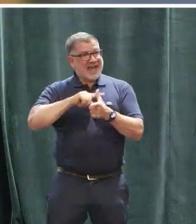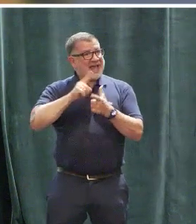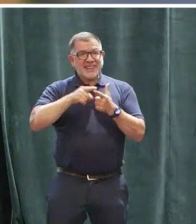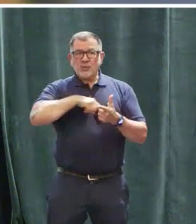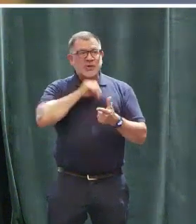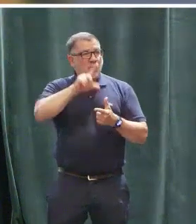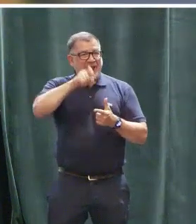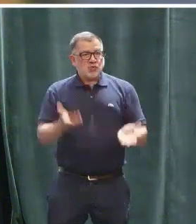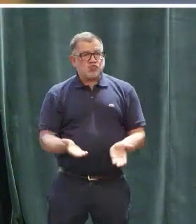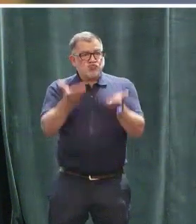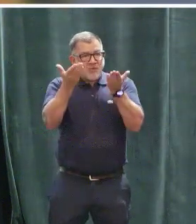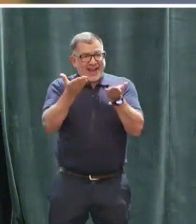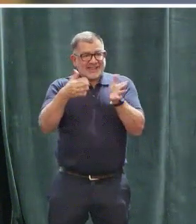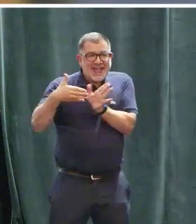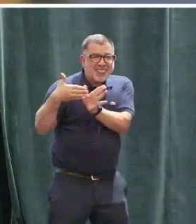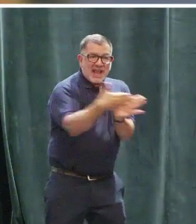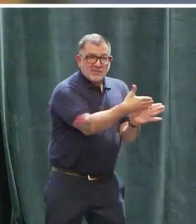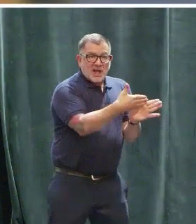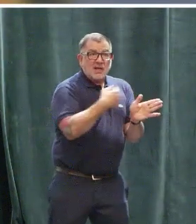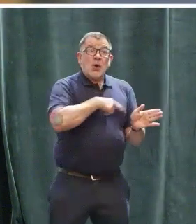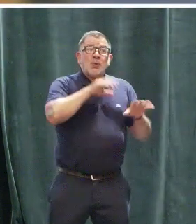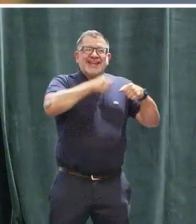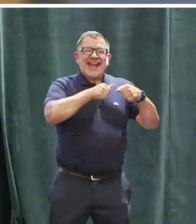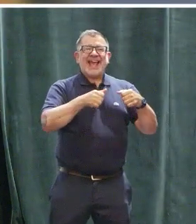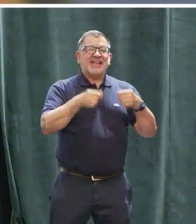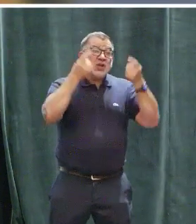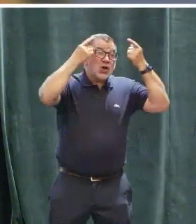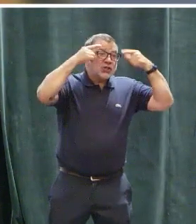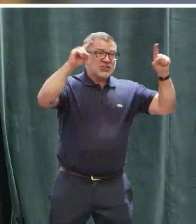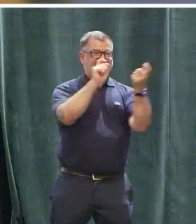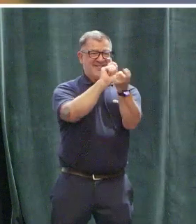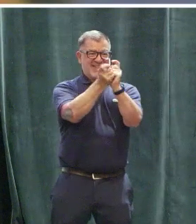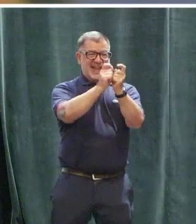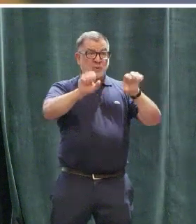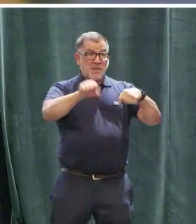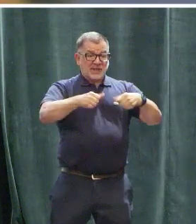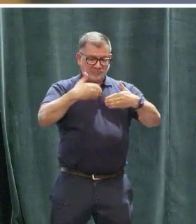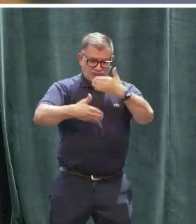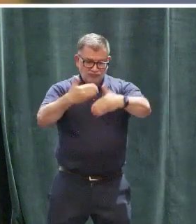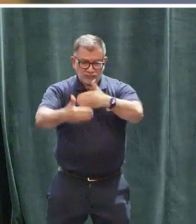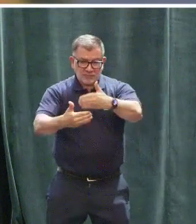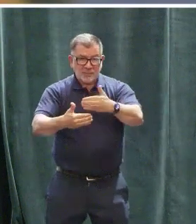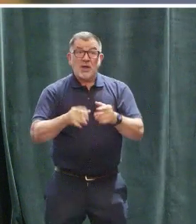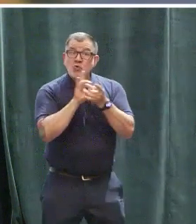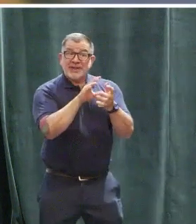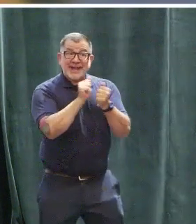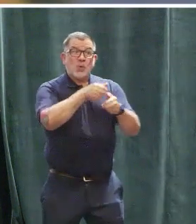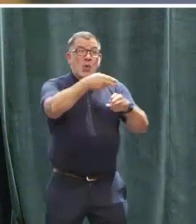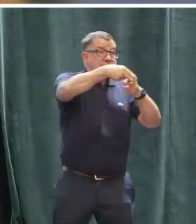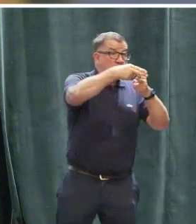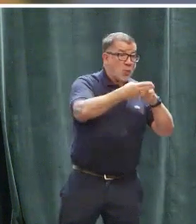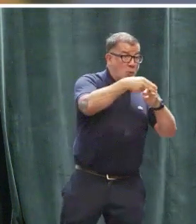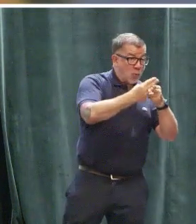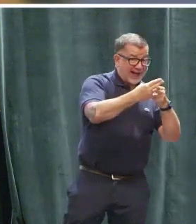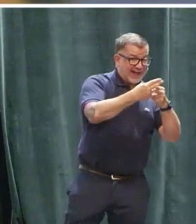esplanade allows us to achieve that adaptability over time, both in terms of wave attenuation, which is a very